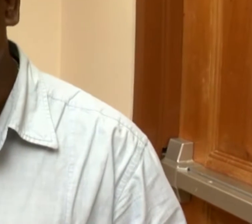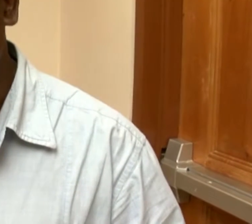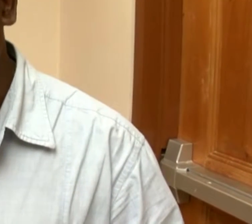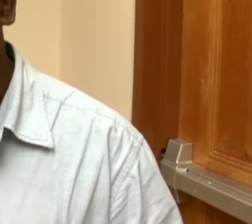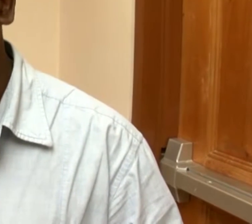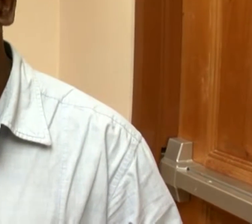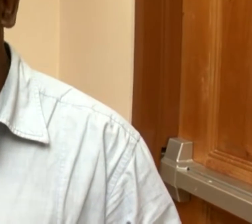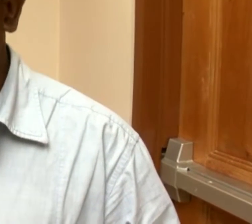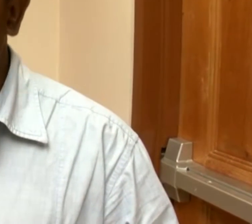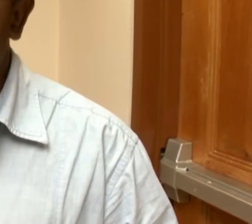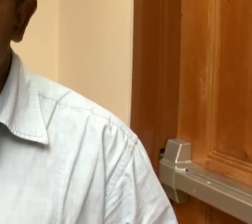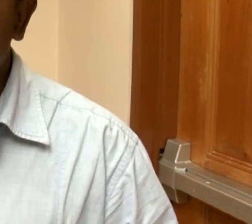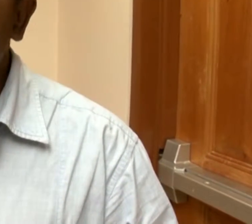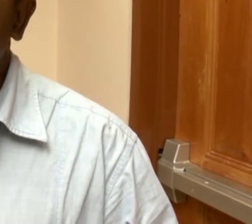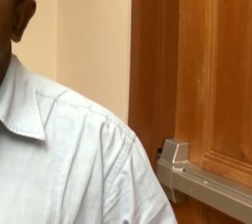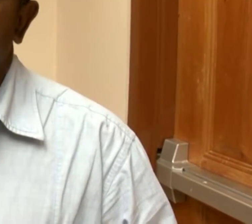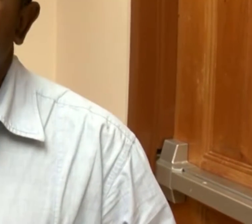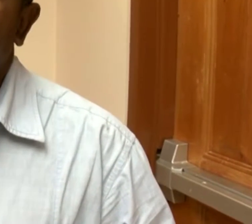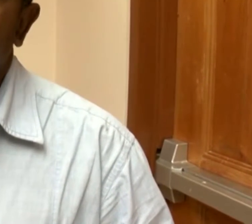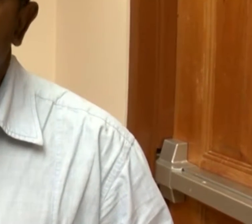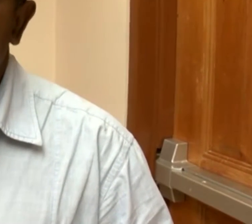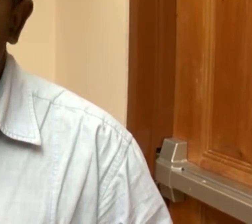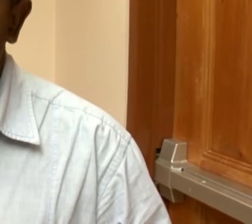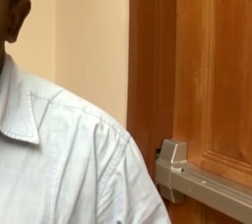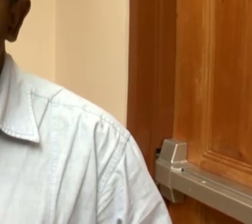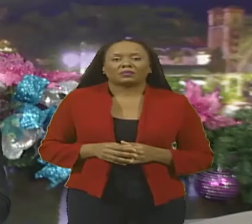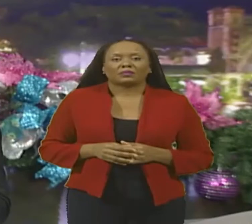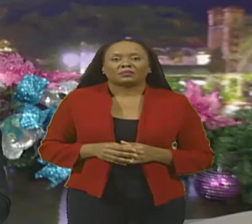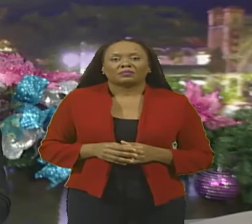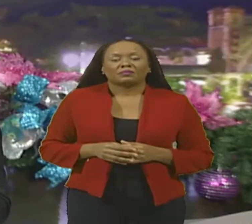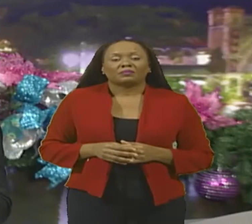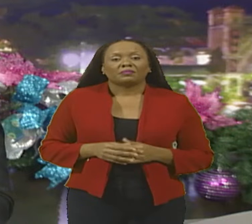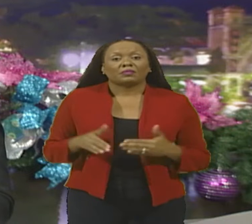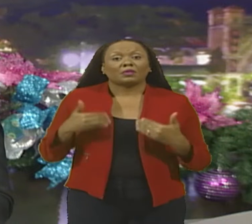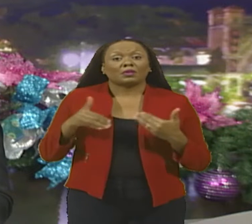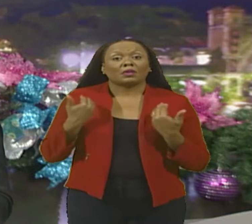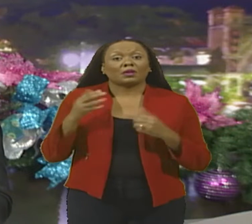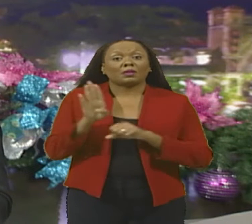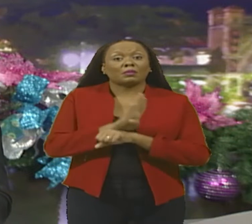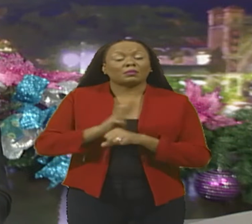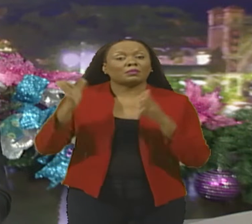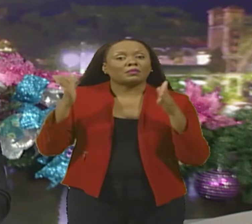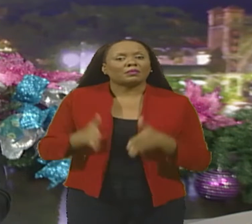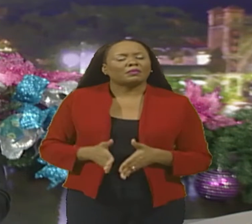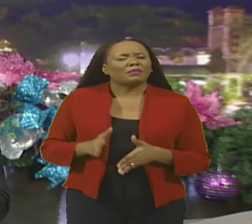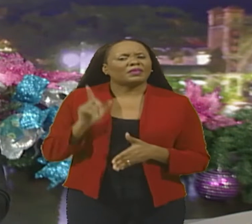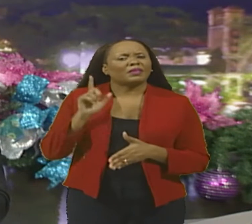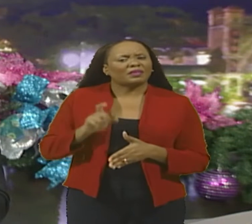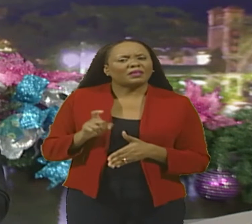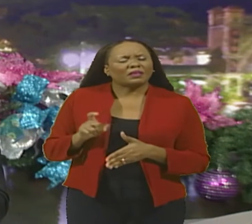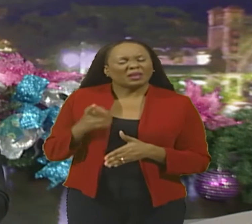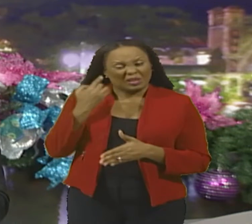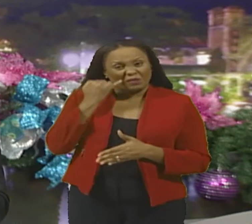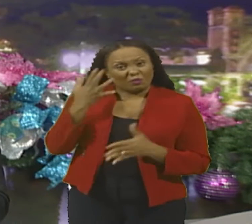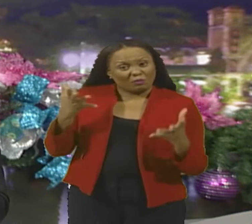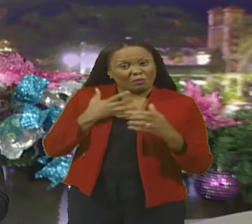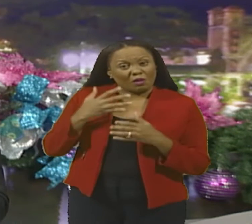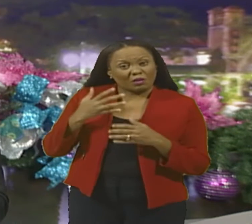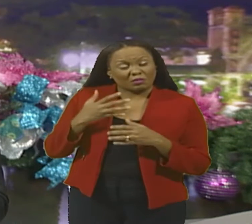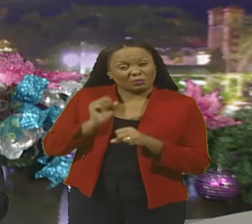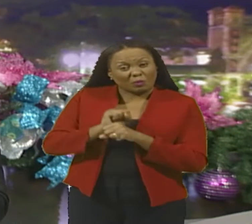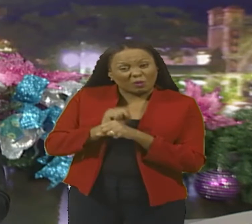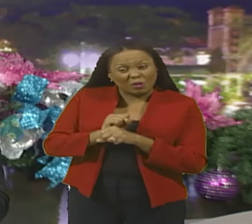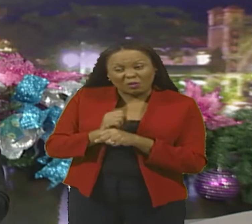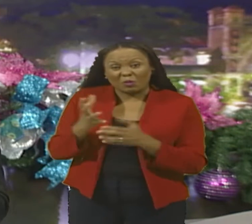on their business, but improve on their management styles. Young Barbadians are being encouraged to look beyond the